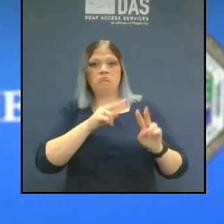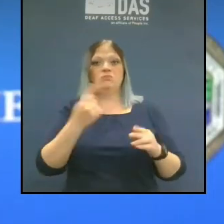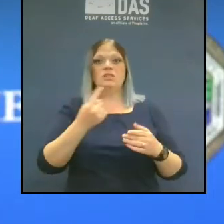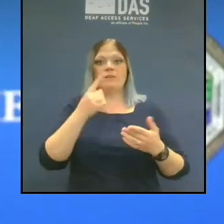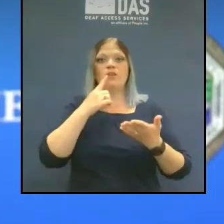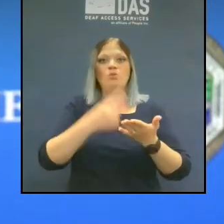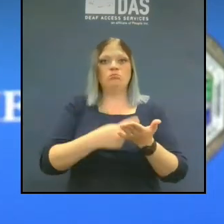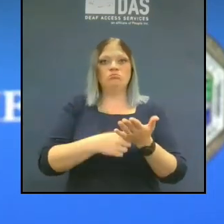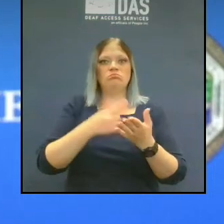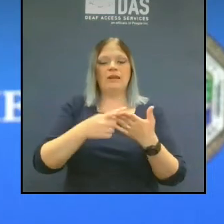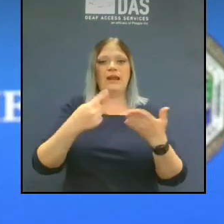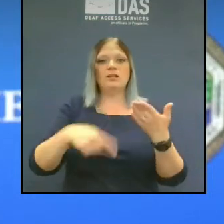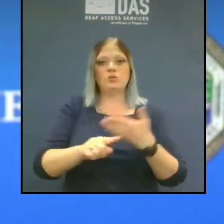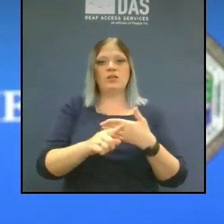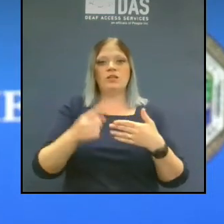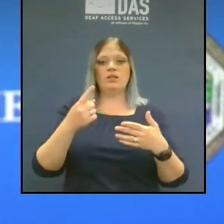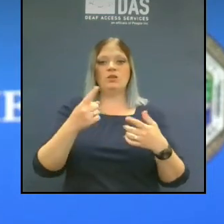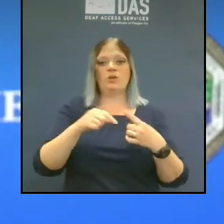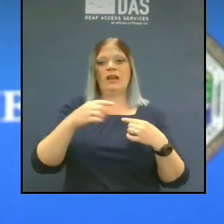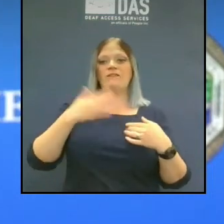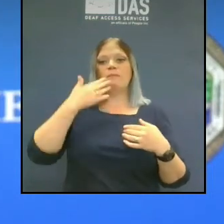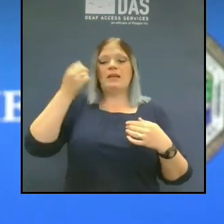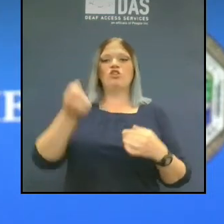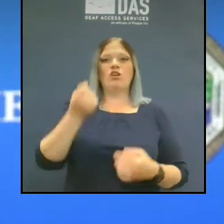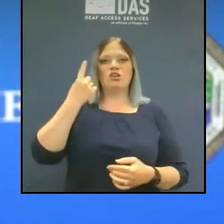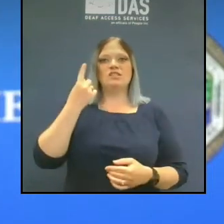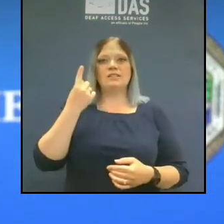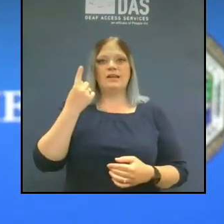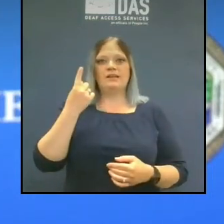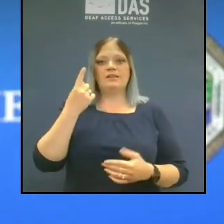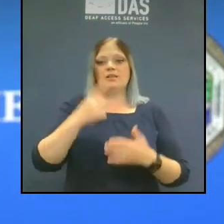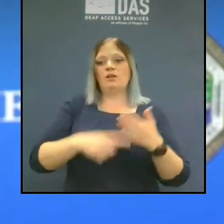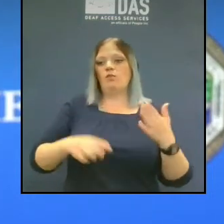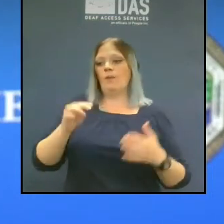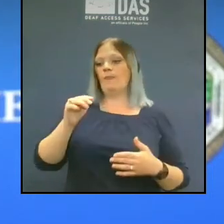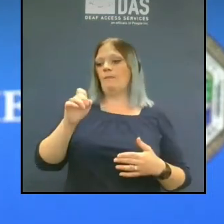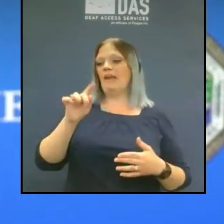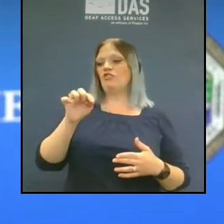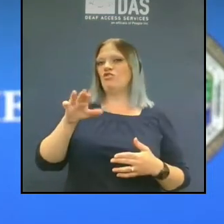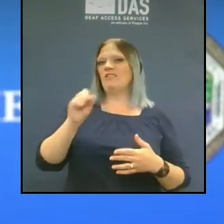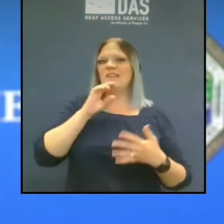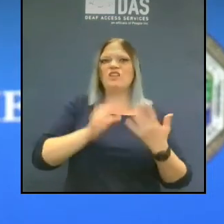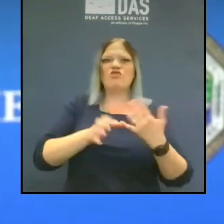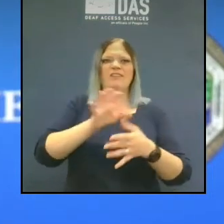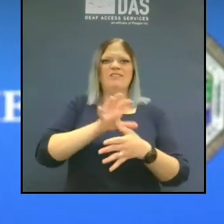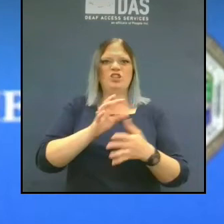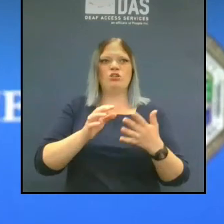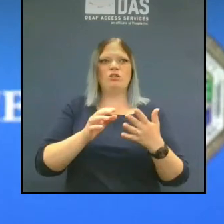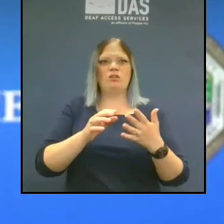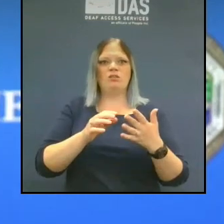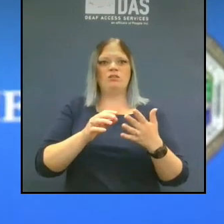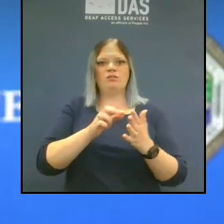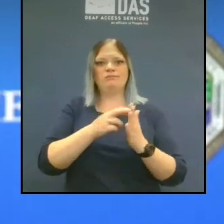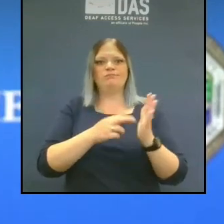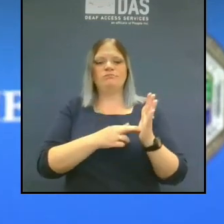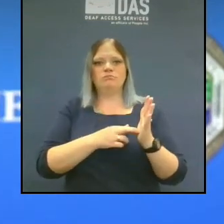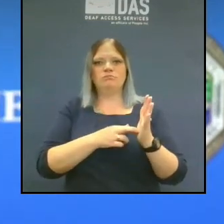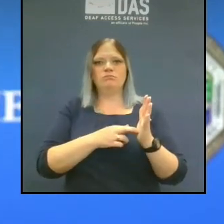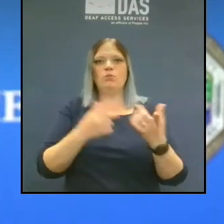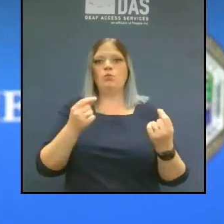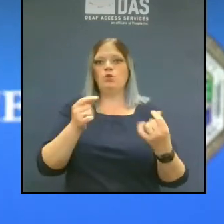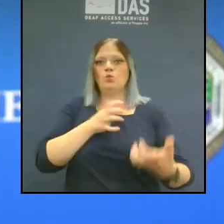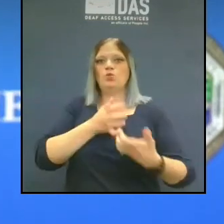about next week when we have a better understanding of what these metrics are and what we need to do to meet